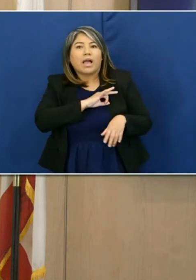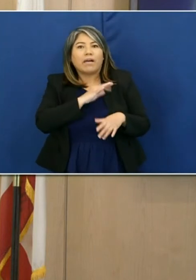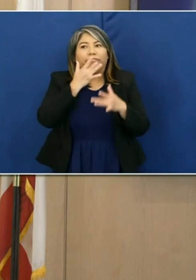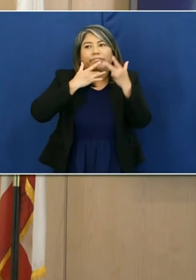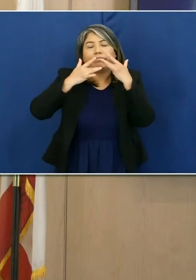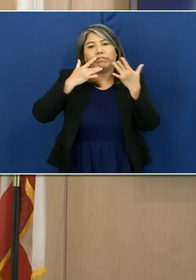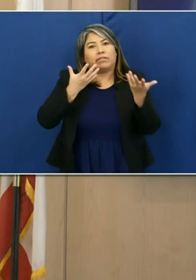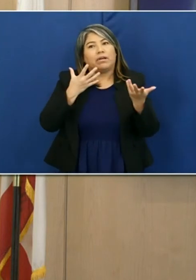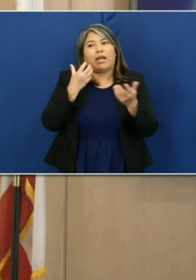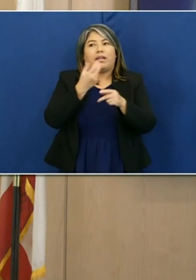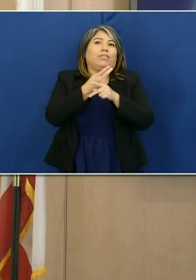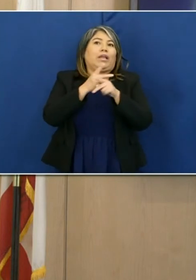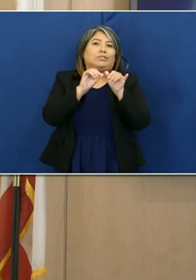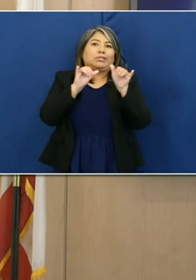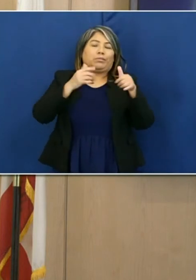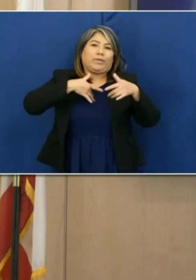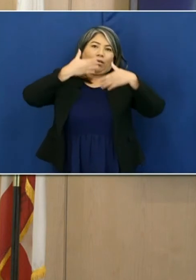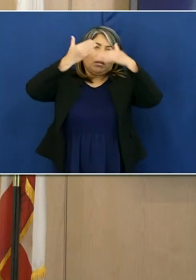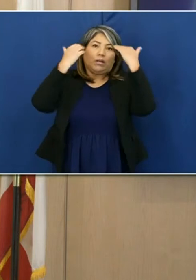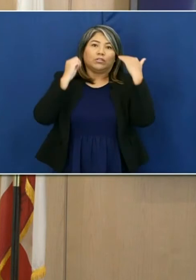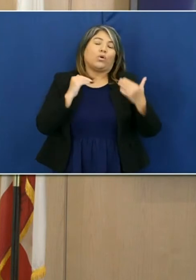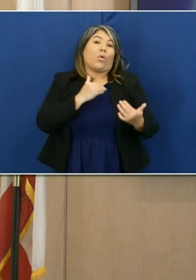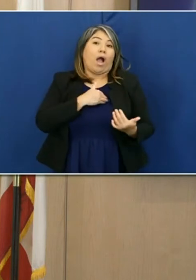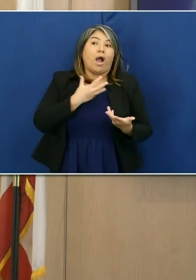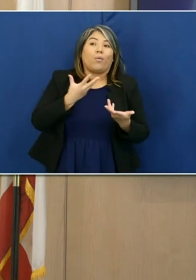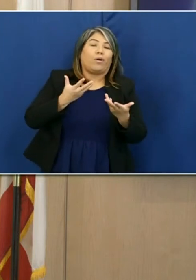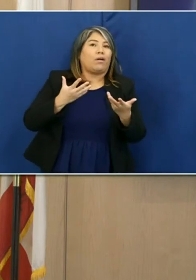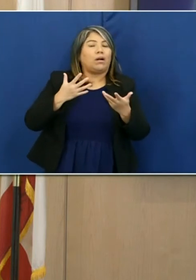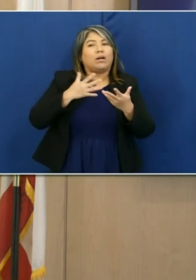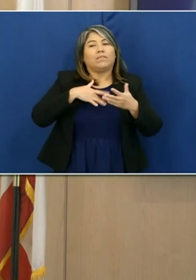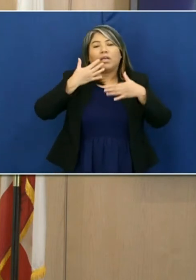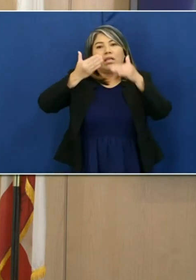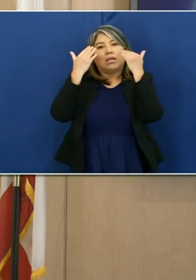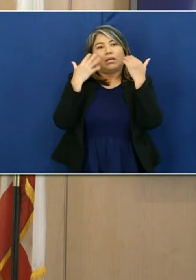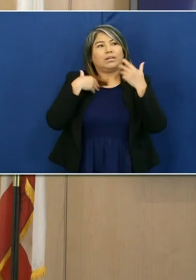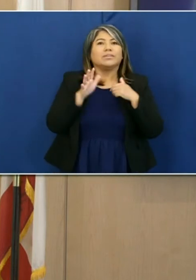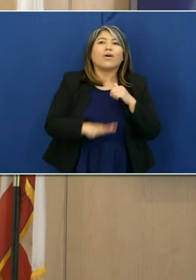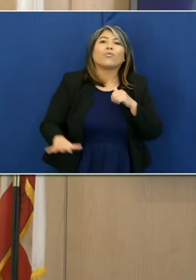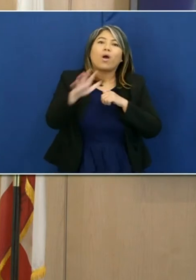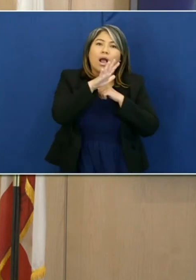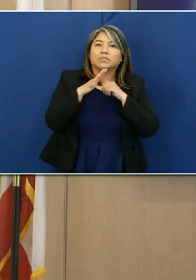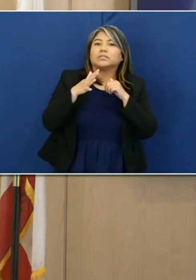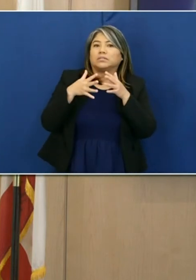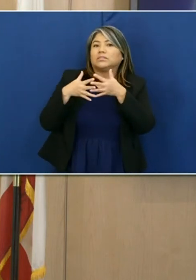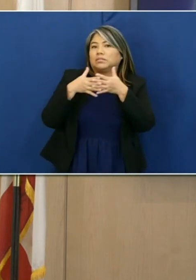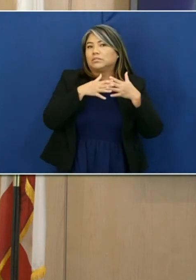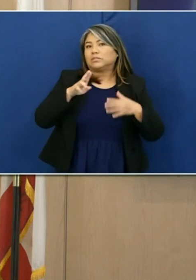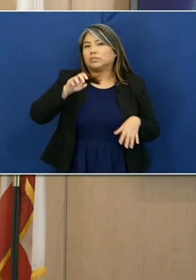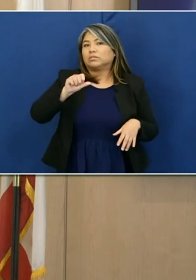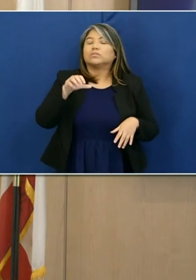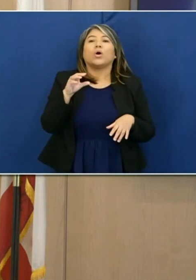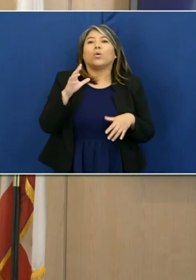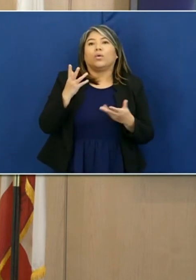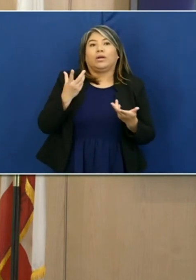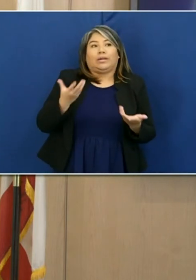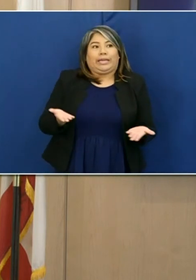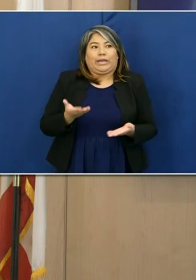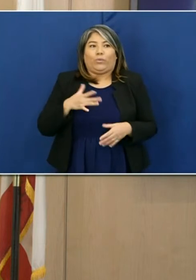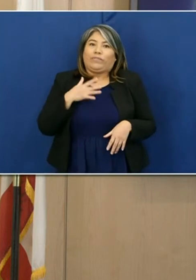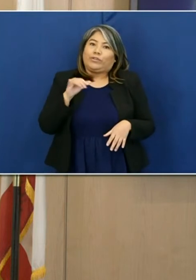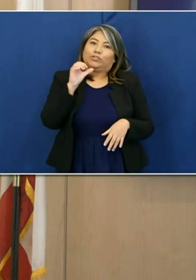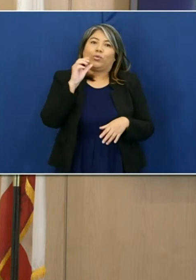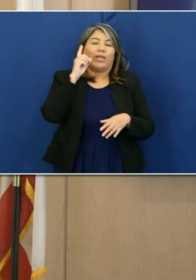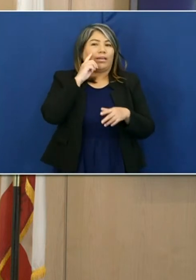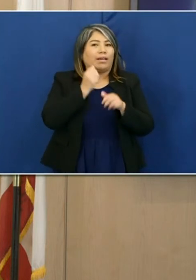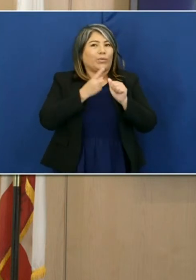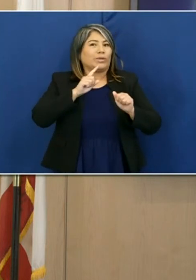systems. And so the strain that we're feeling is being felt across the country in many areas much more severely than it is here. And I think everyone is doing everything they